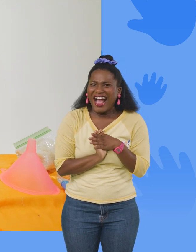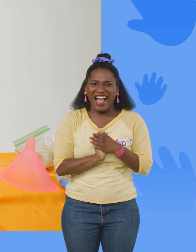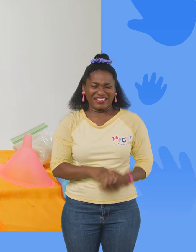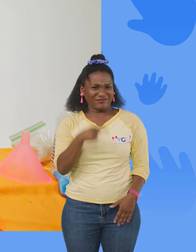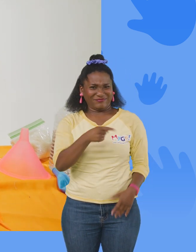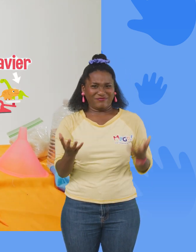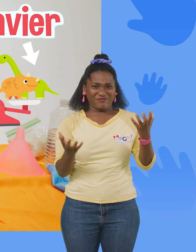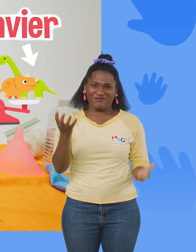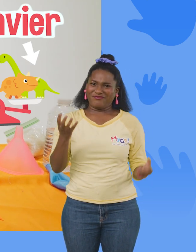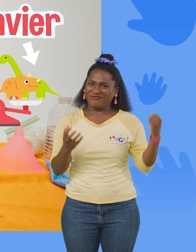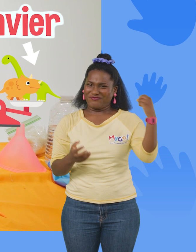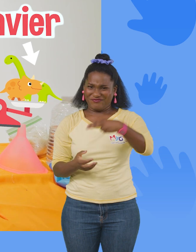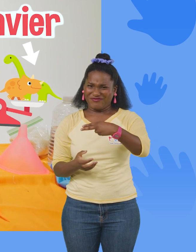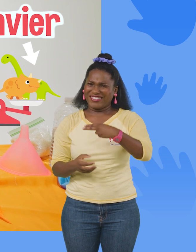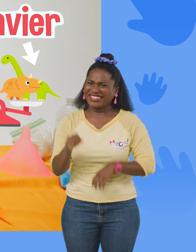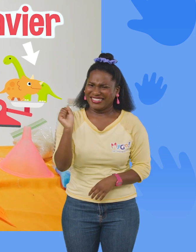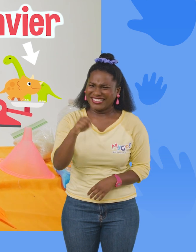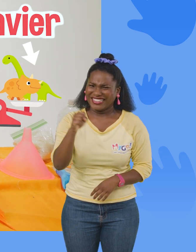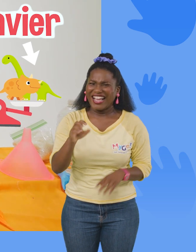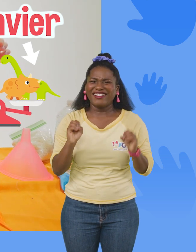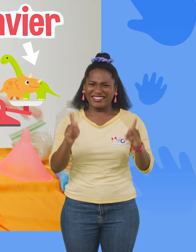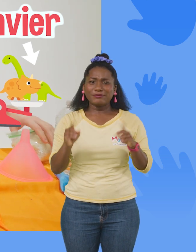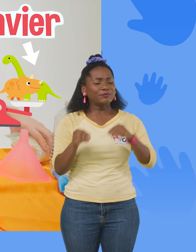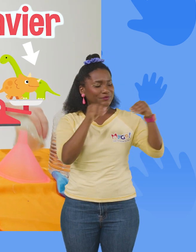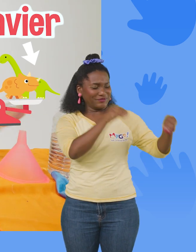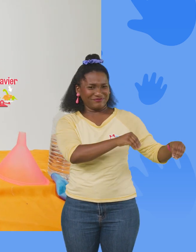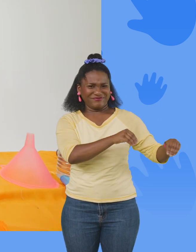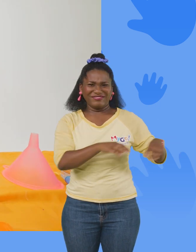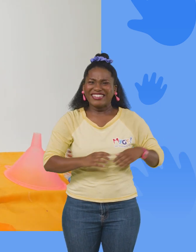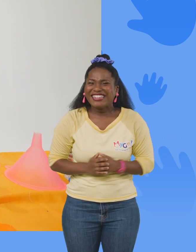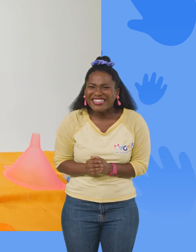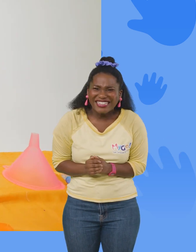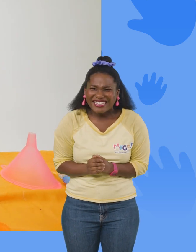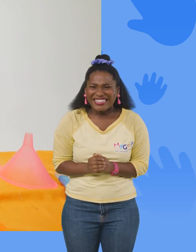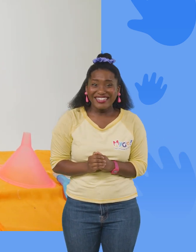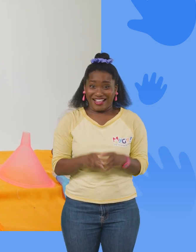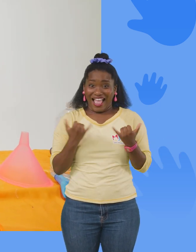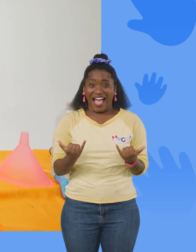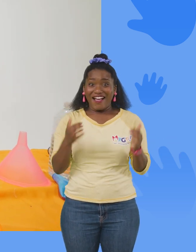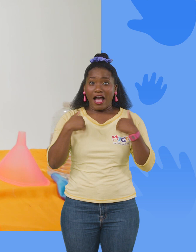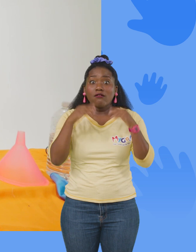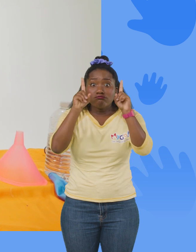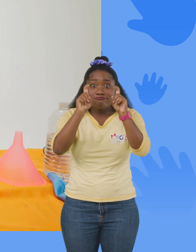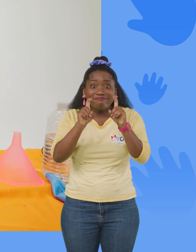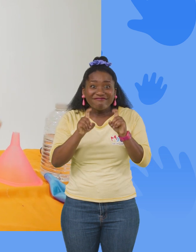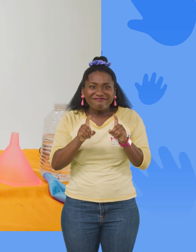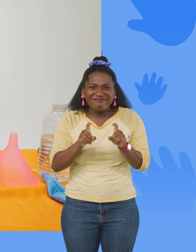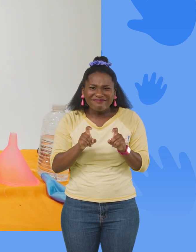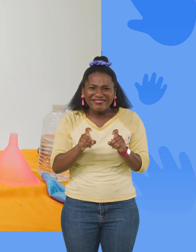These are definitely heavier. Okay, we'll put those aside. All right, now we have an